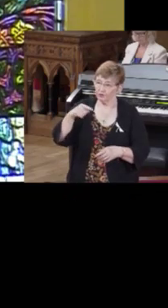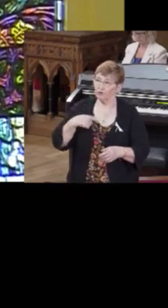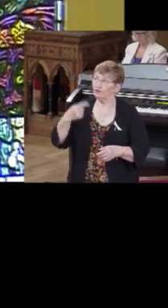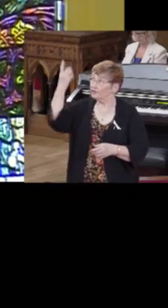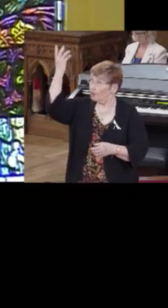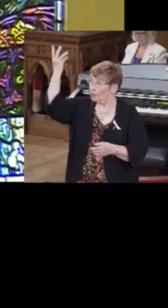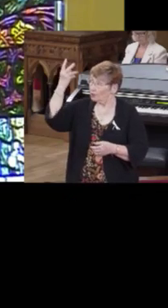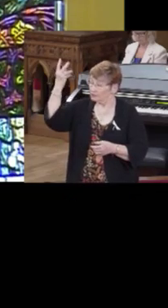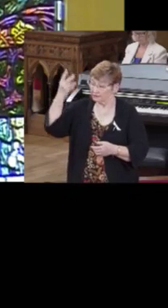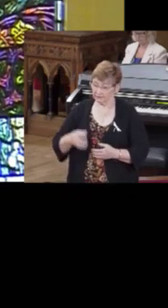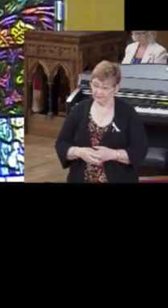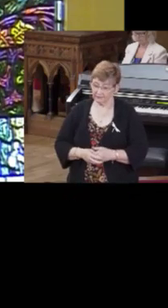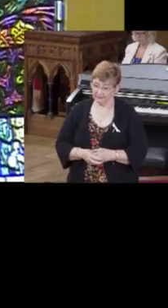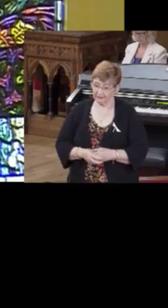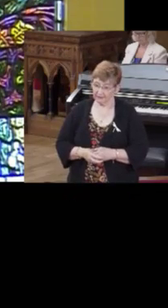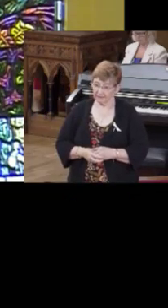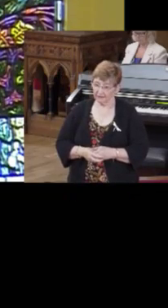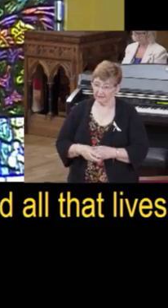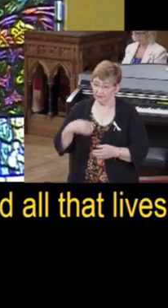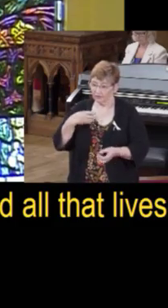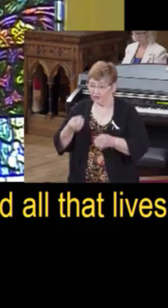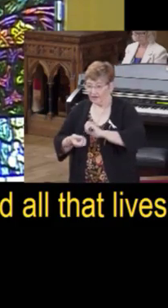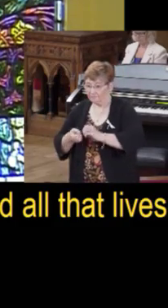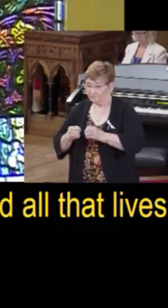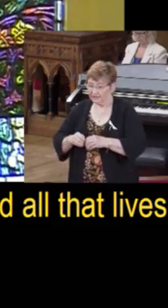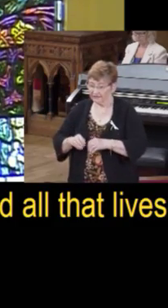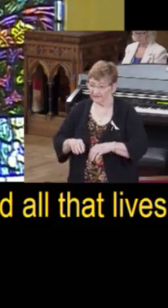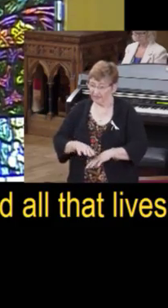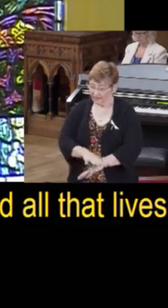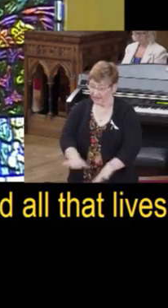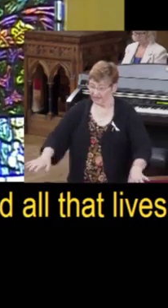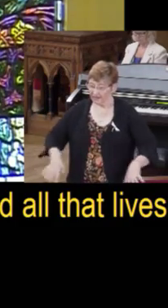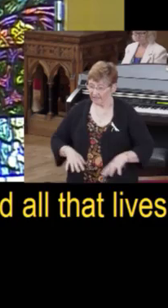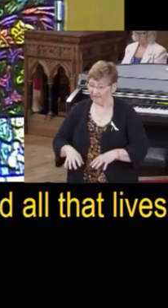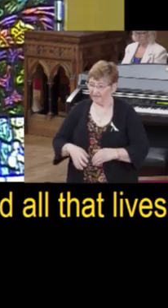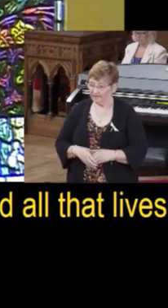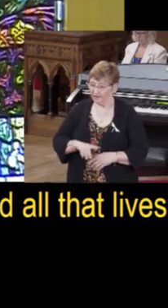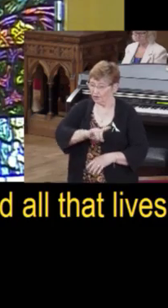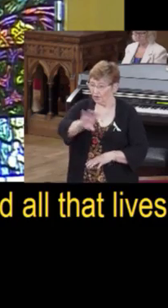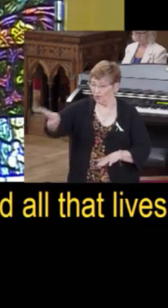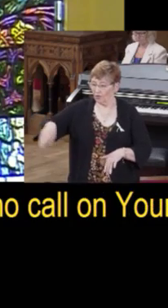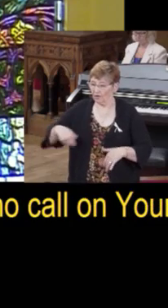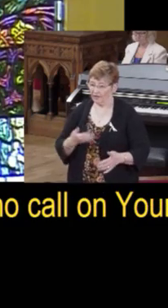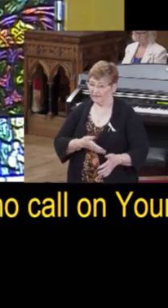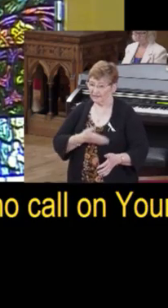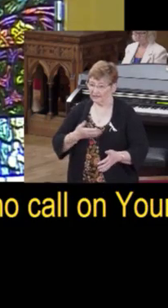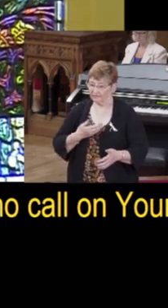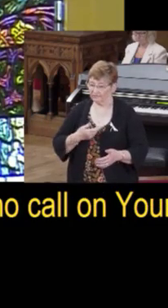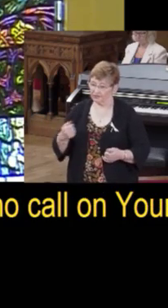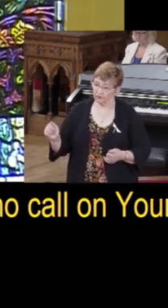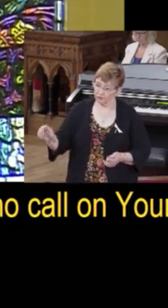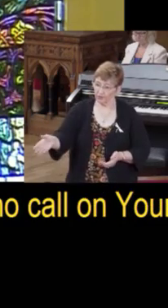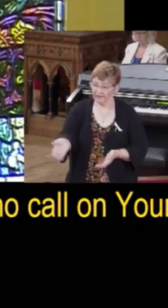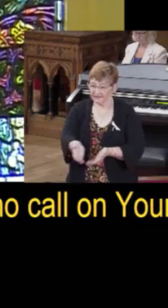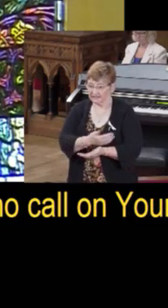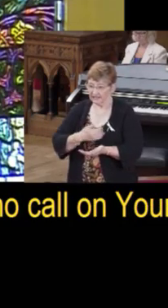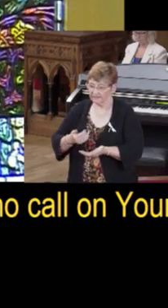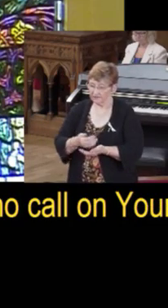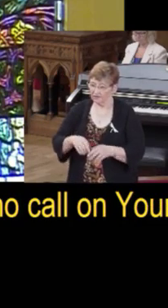Lord. You have made the earth and all that lives in it. You are the Savior of all who call on your